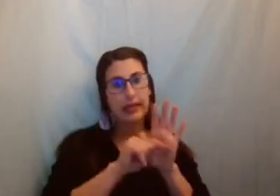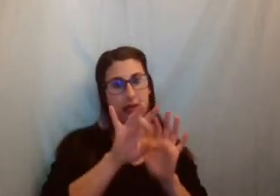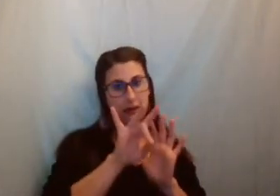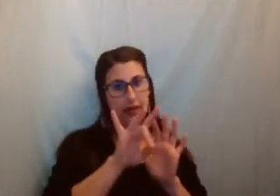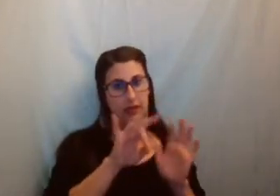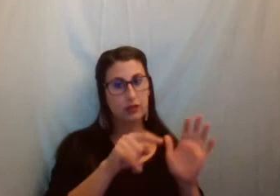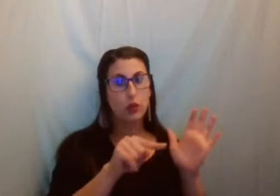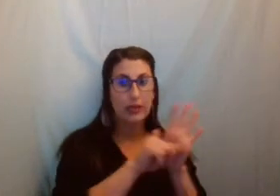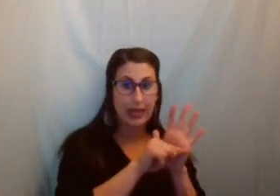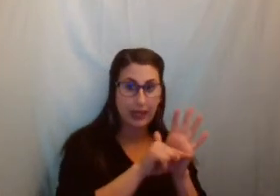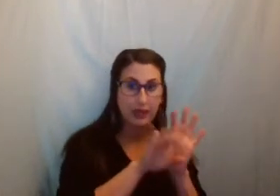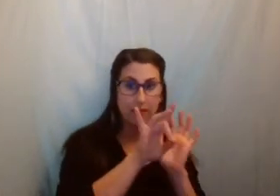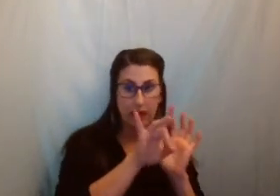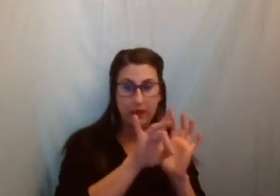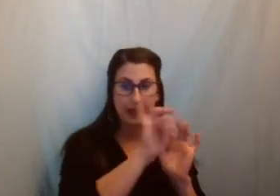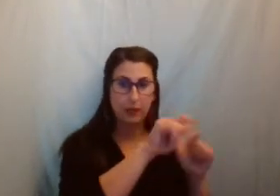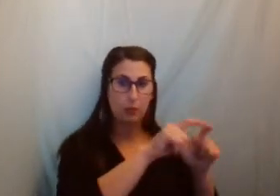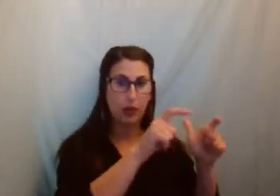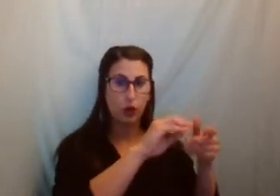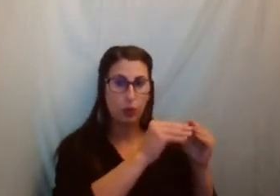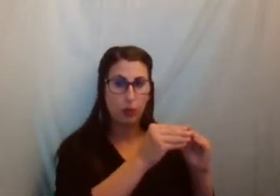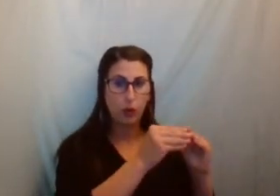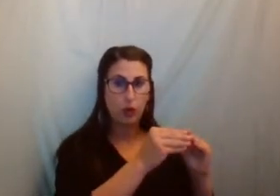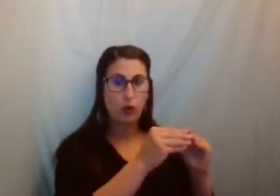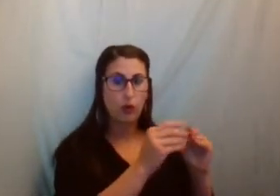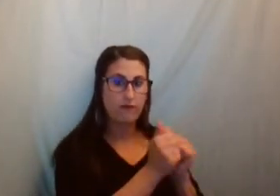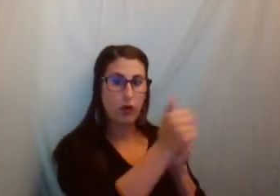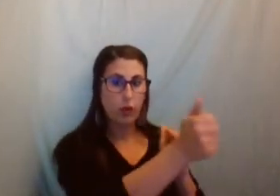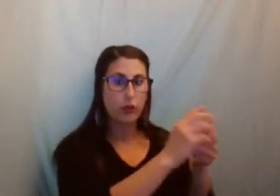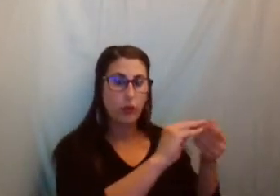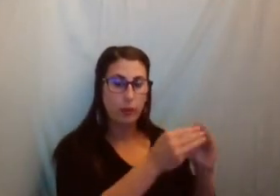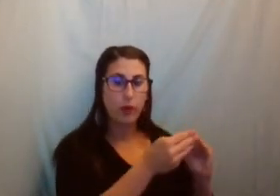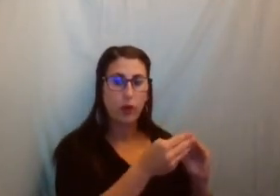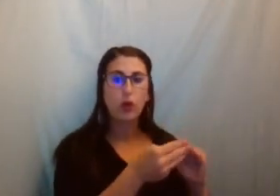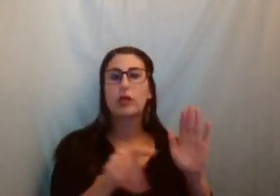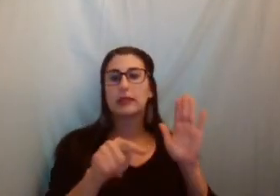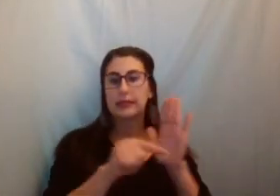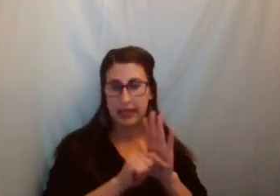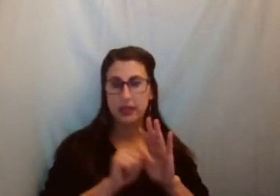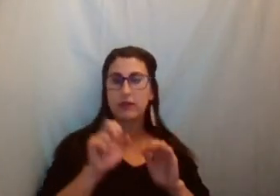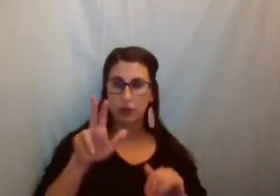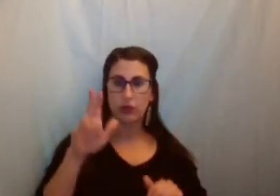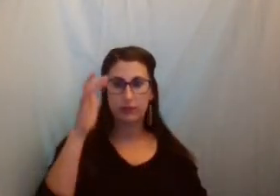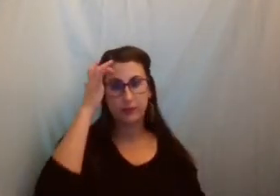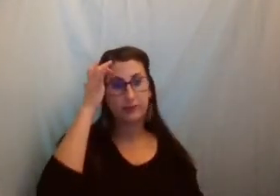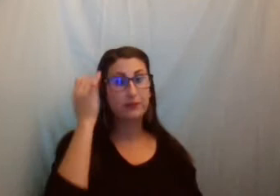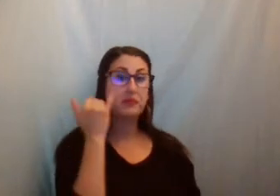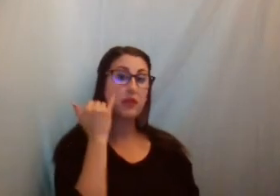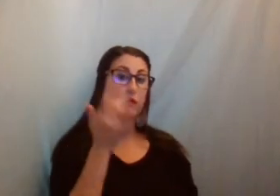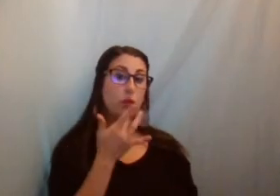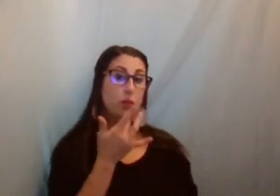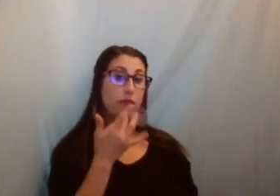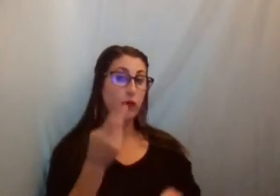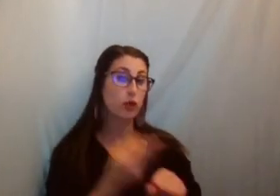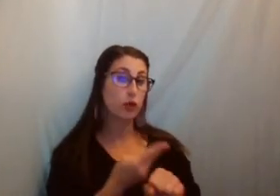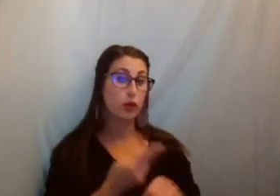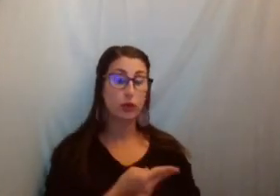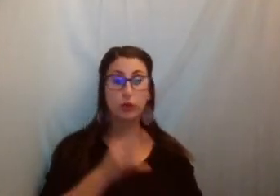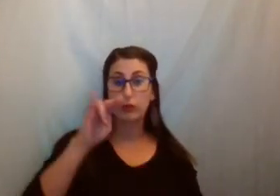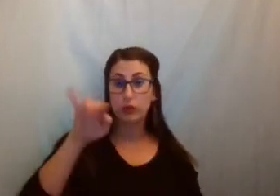the sign of the solution. So it will be negative 3. And if you want to use the